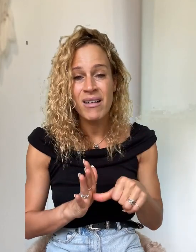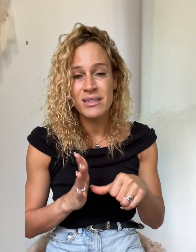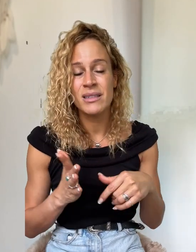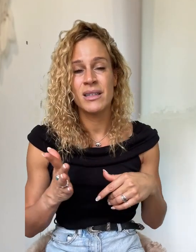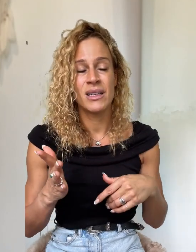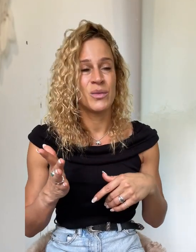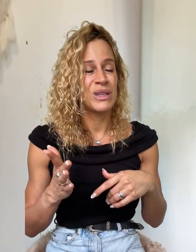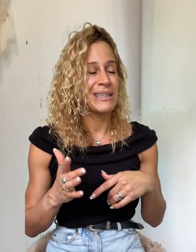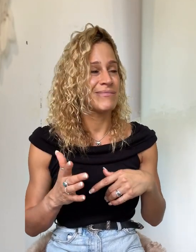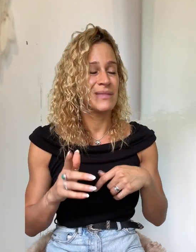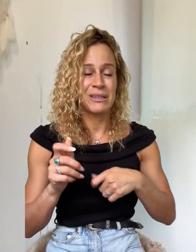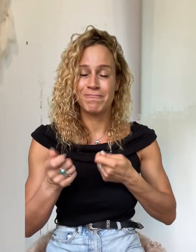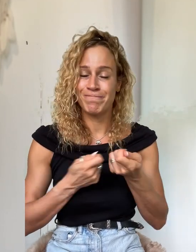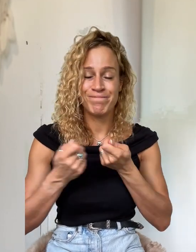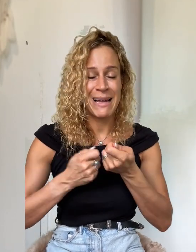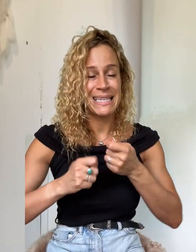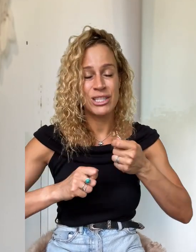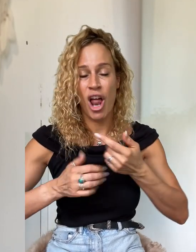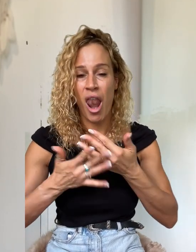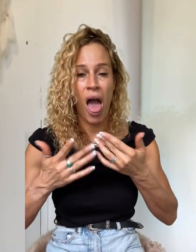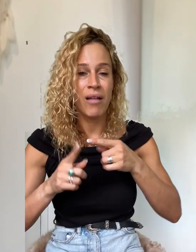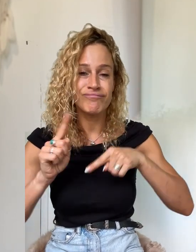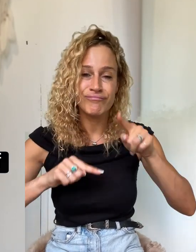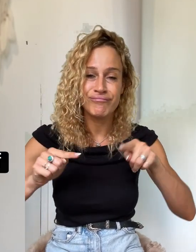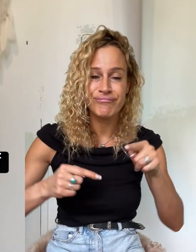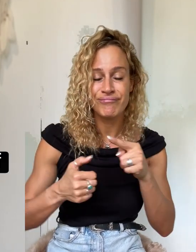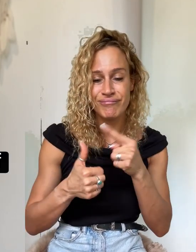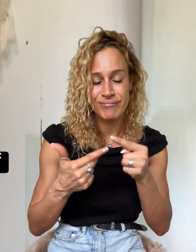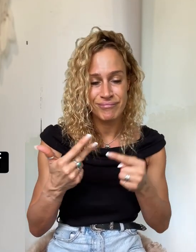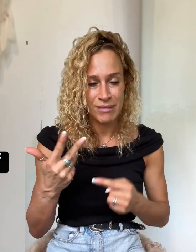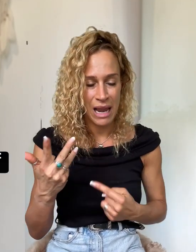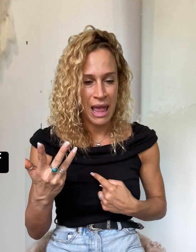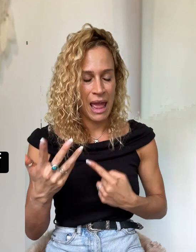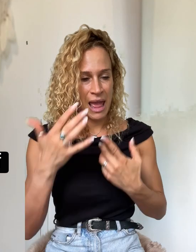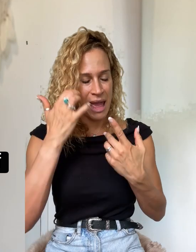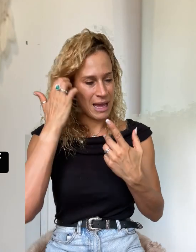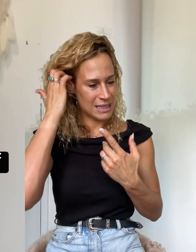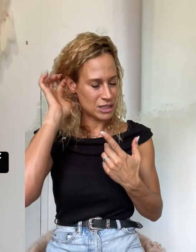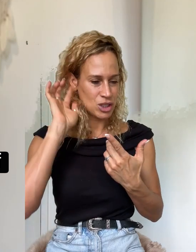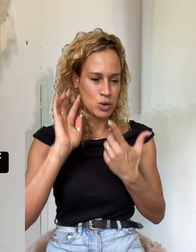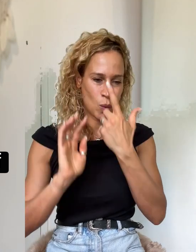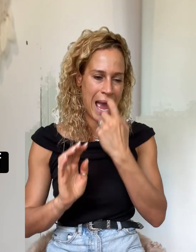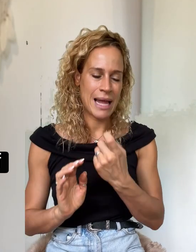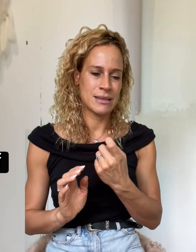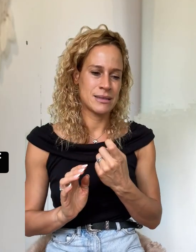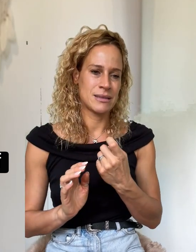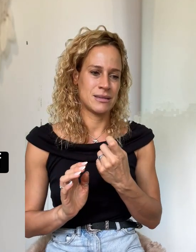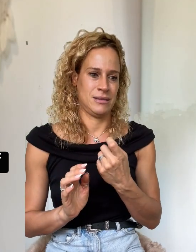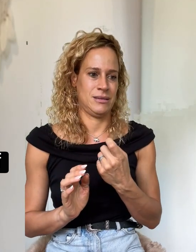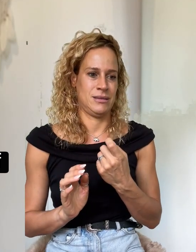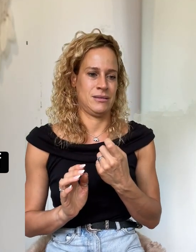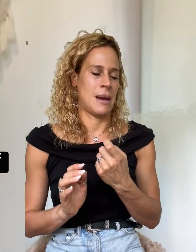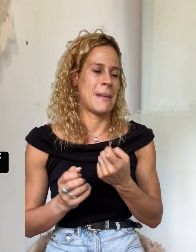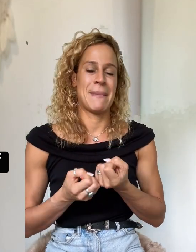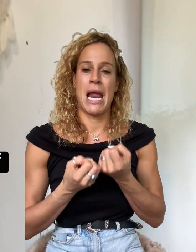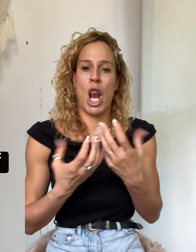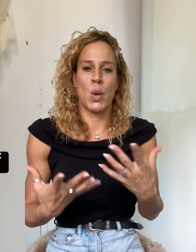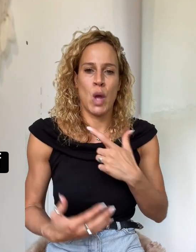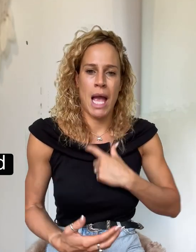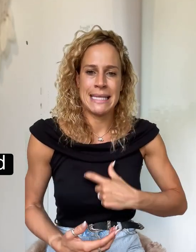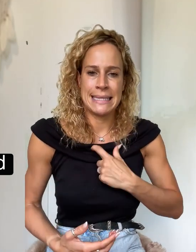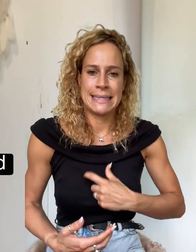a lot, and when you lose your kind of